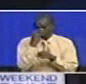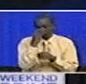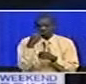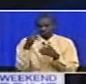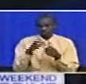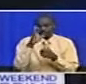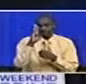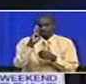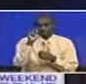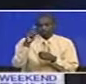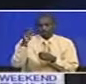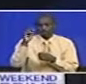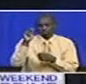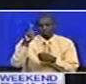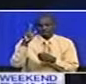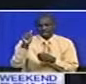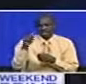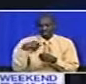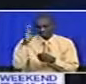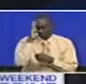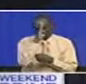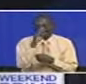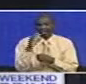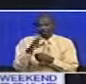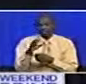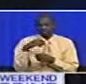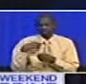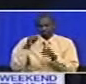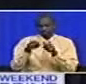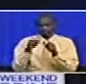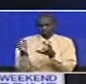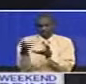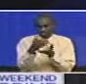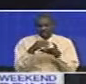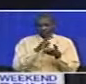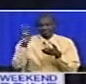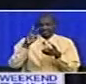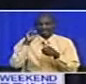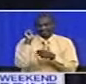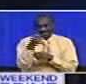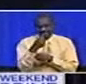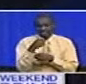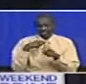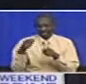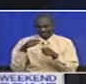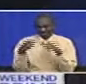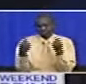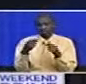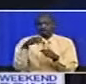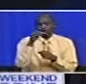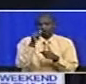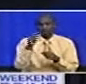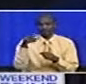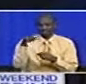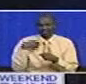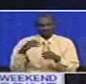Bumula constituency in the county of Bungoma in efforts to consolidate Western Kenya, where rivals CORD enjoy